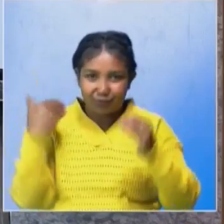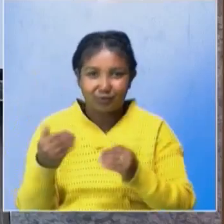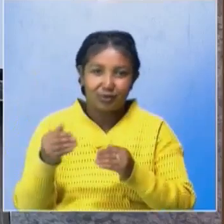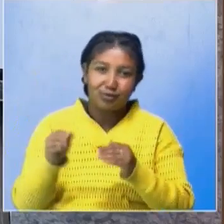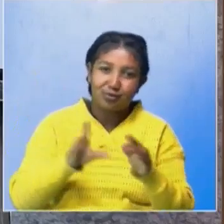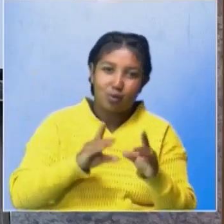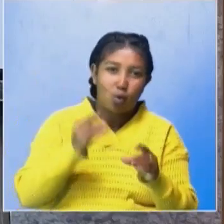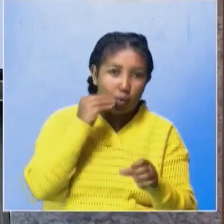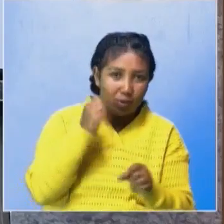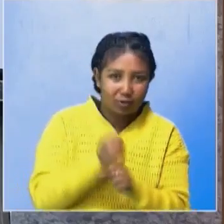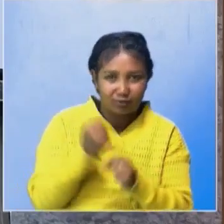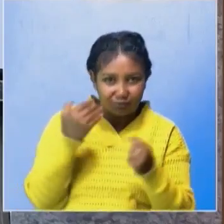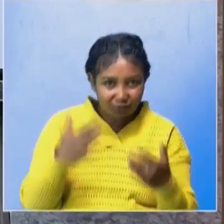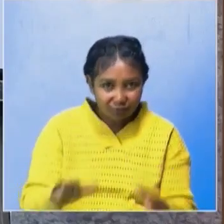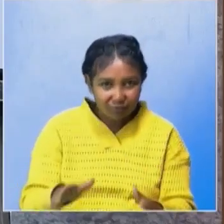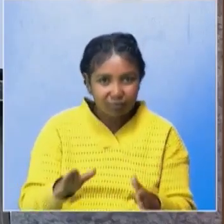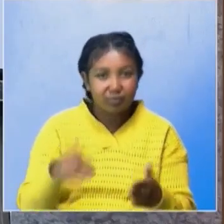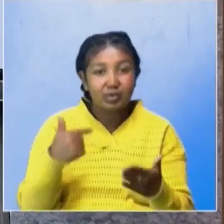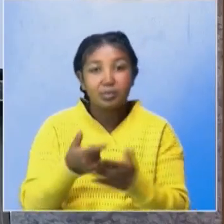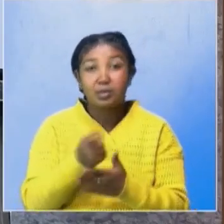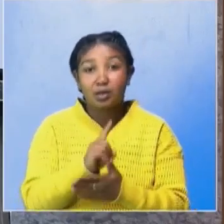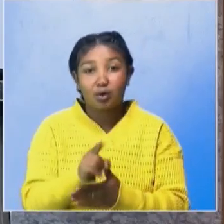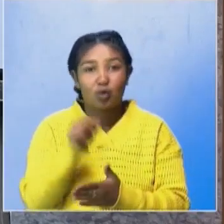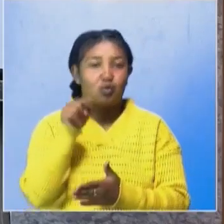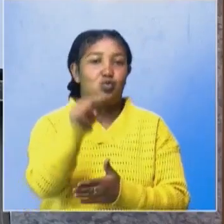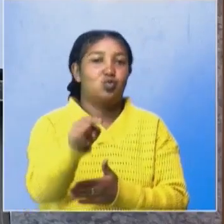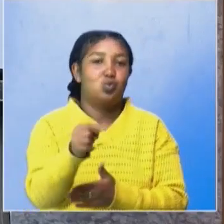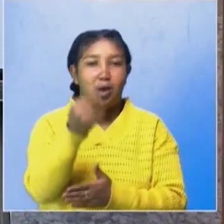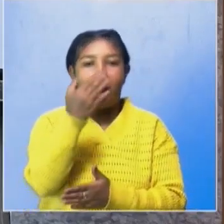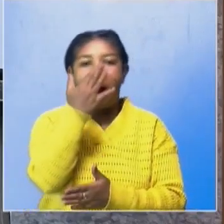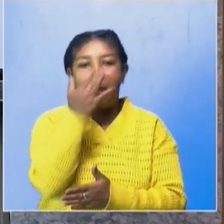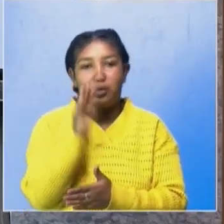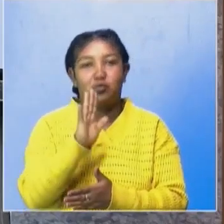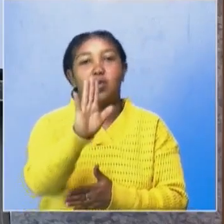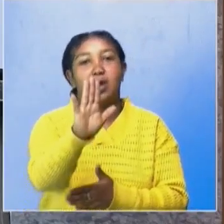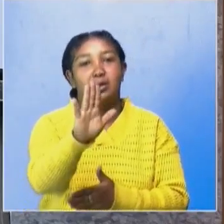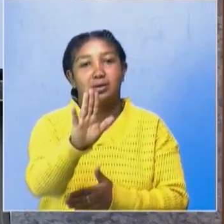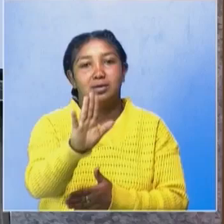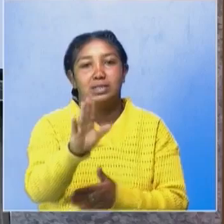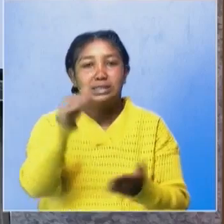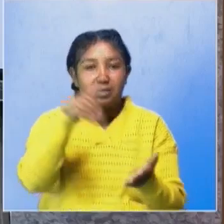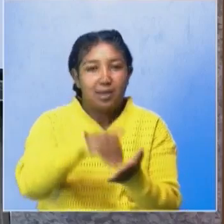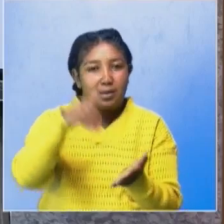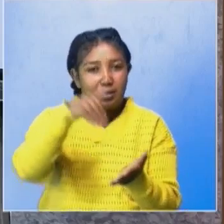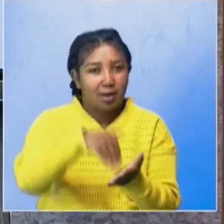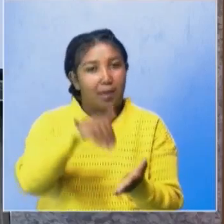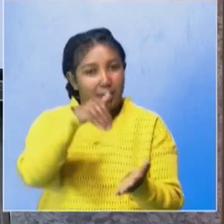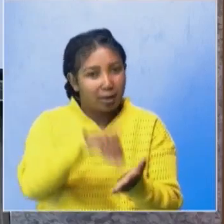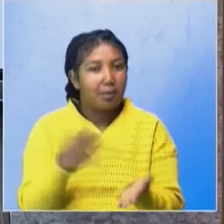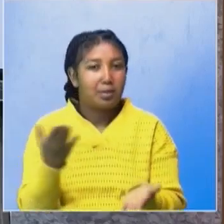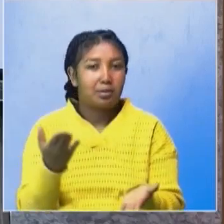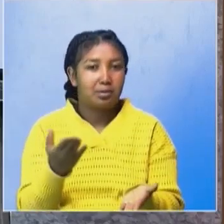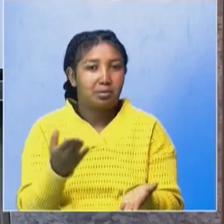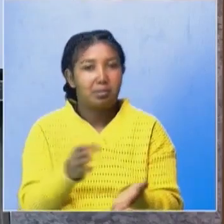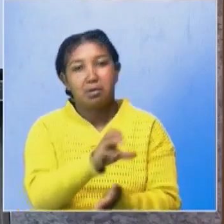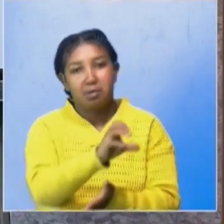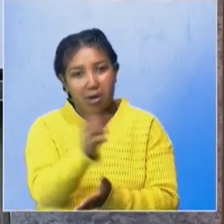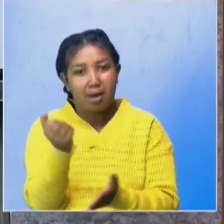doing your homework. That are what? Your habitual action. Let me give you